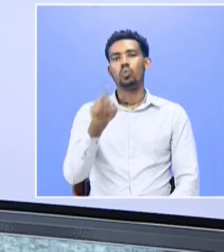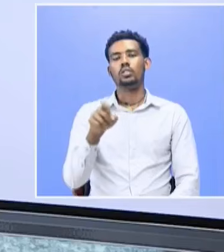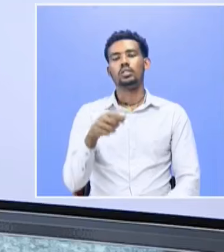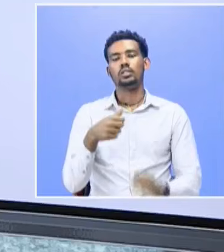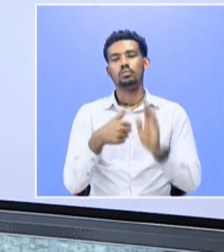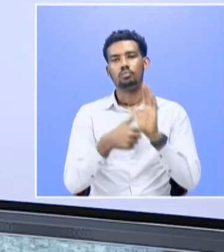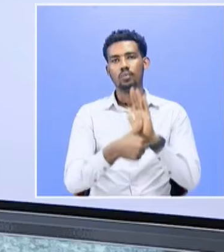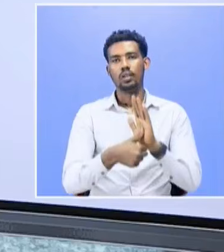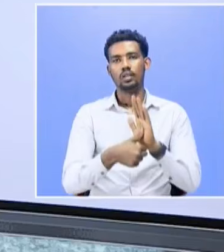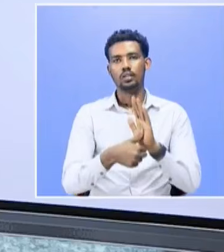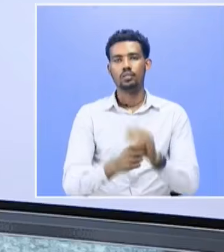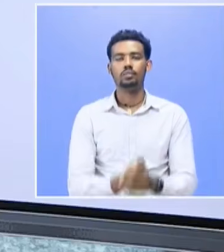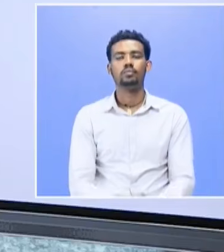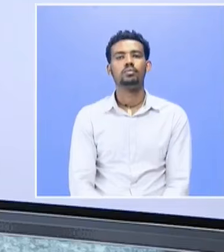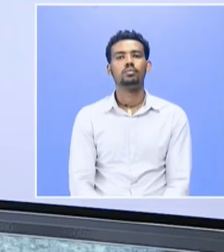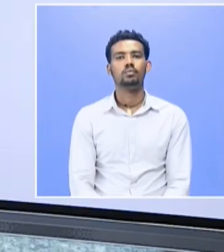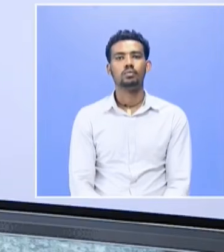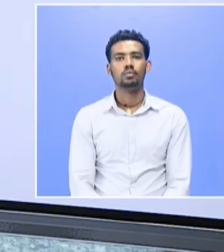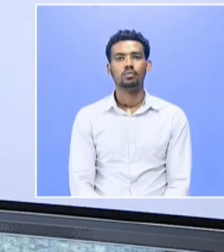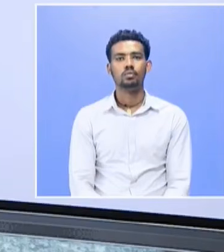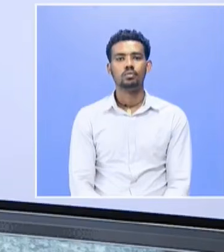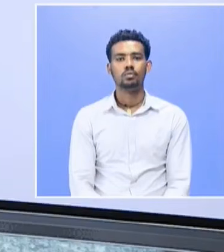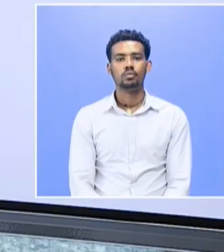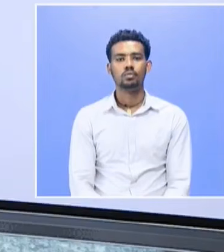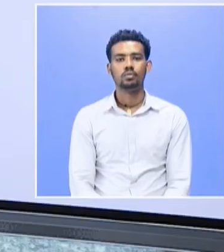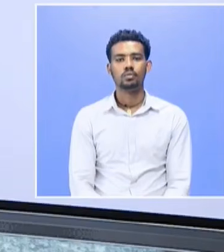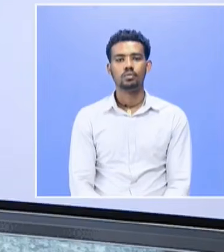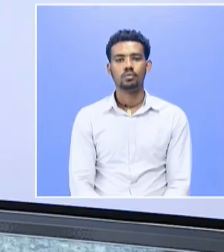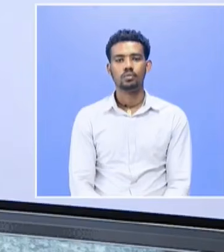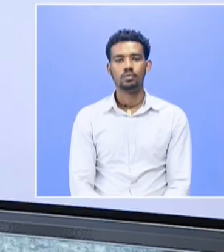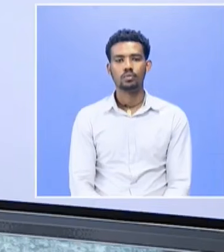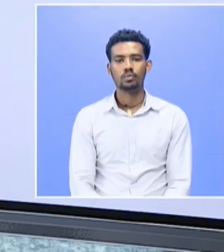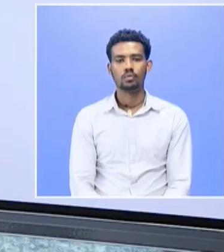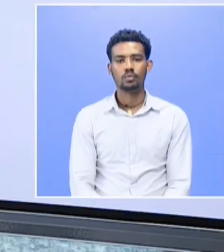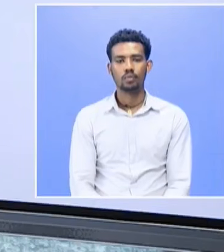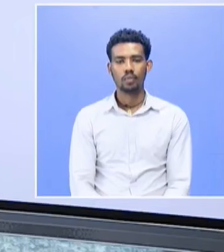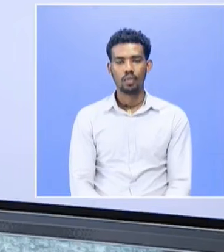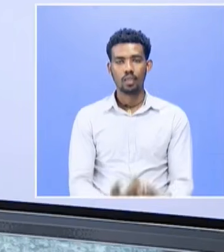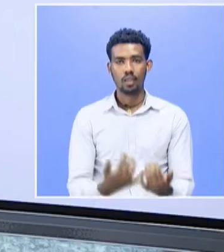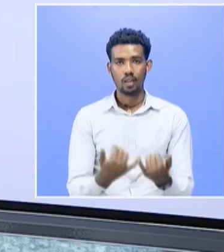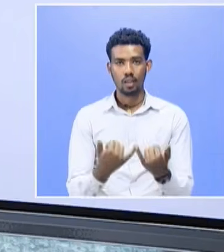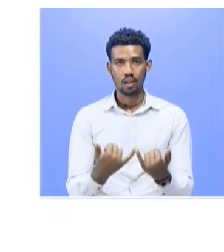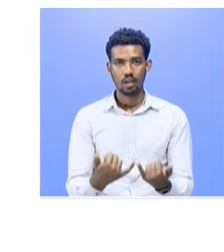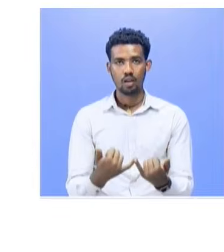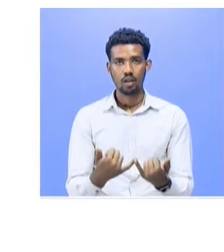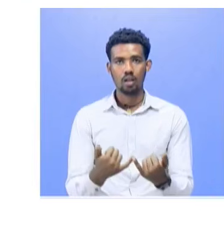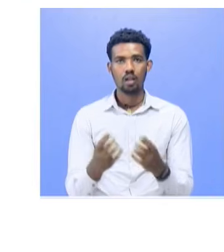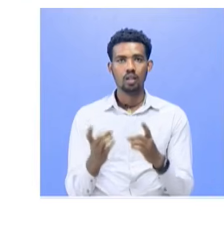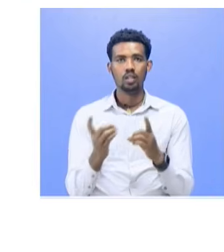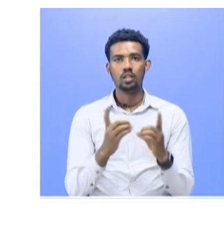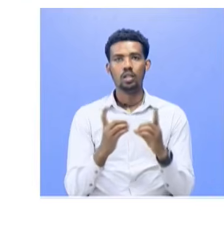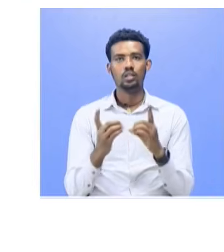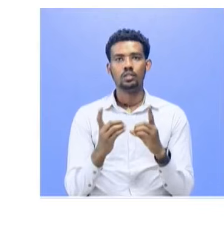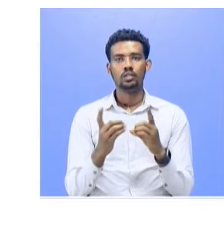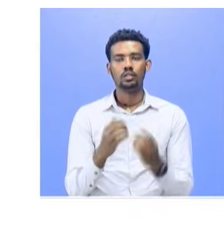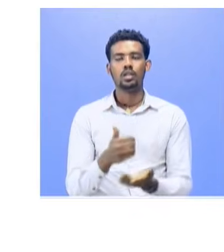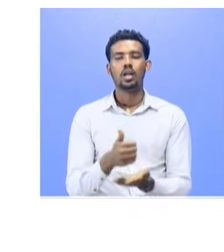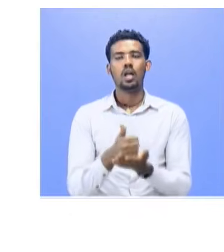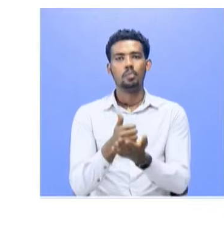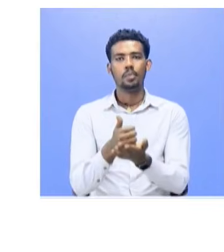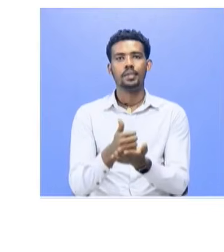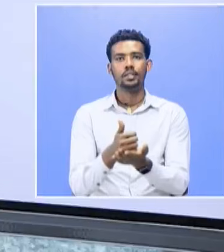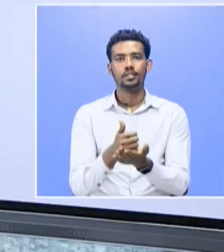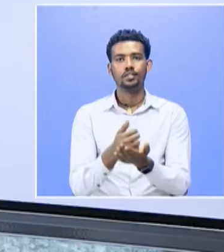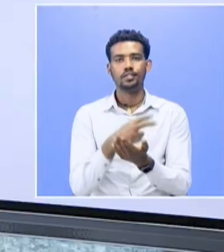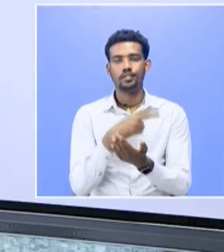she singing? Does she singing? Here is does helping